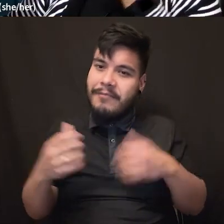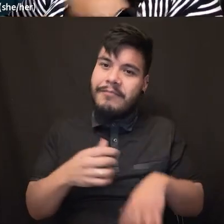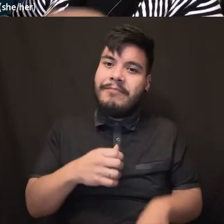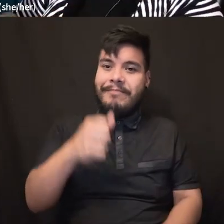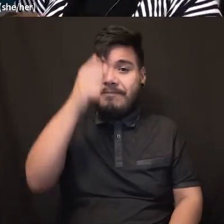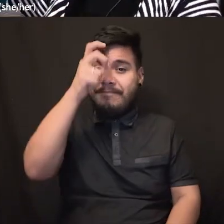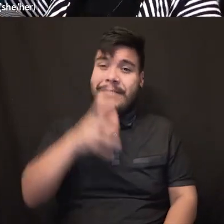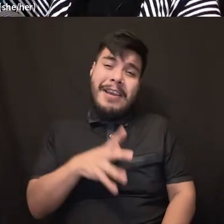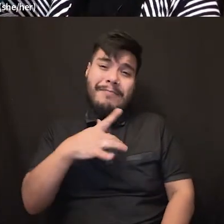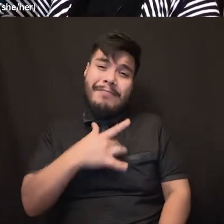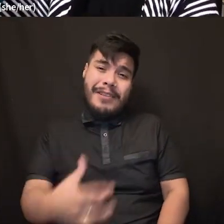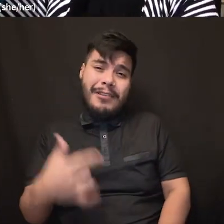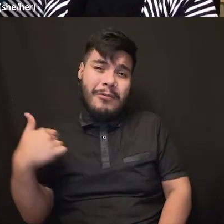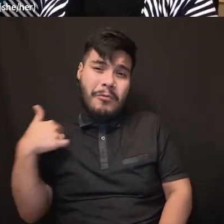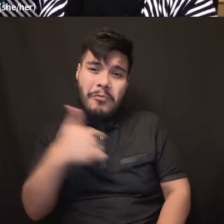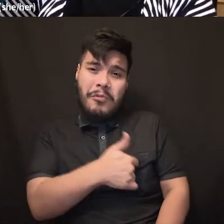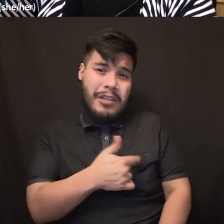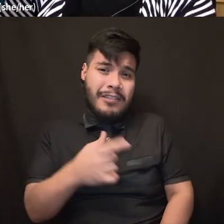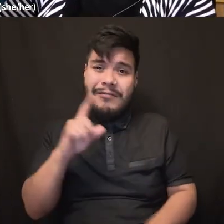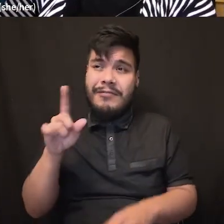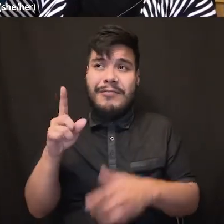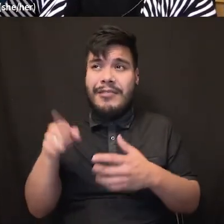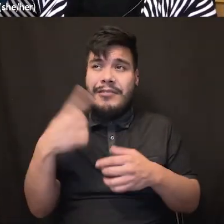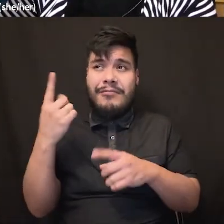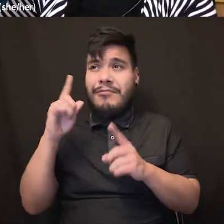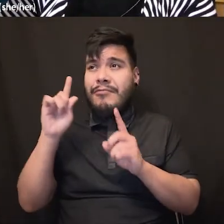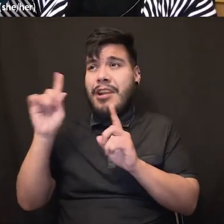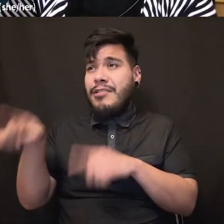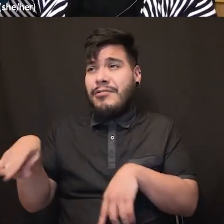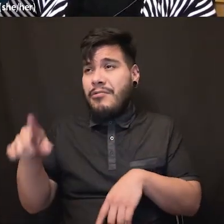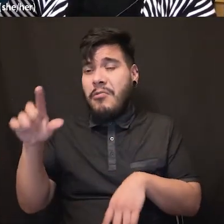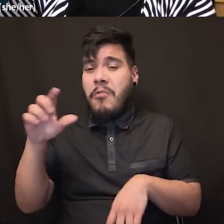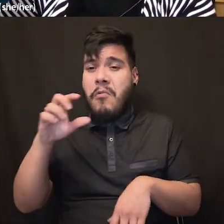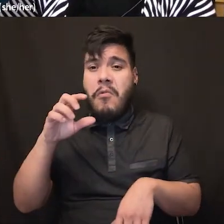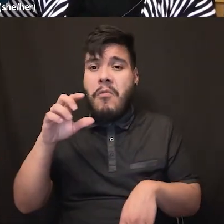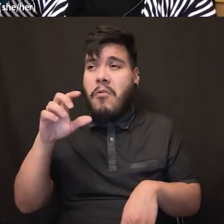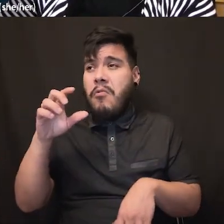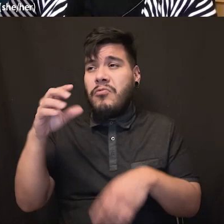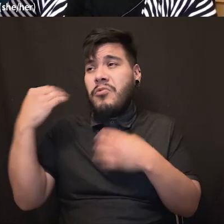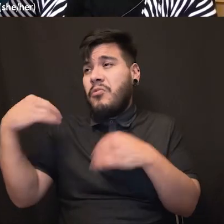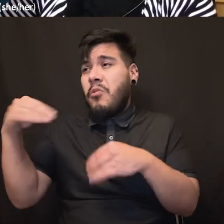we're just clothed in more just like, we just go to Old Navy and bought you some jeans, you know, like